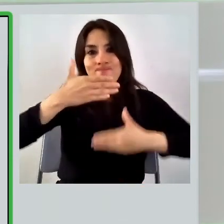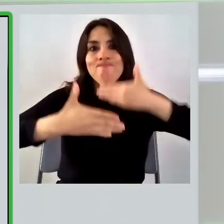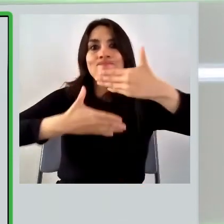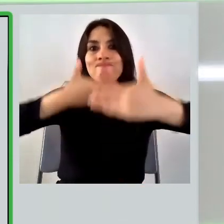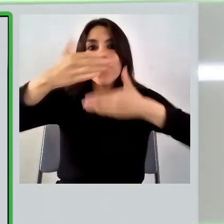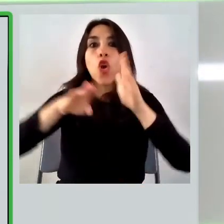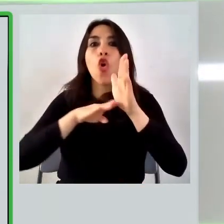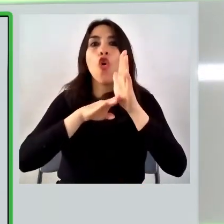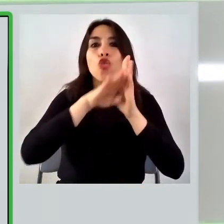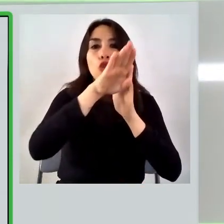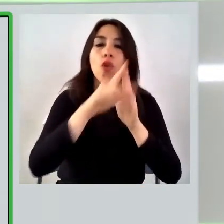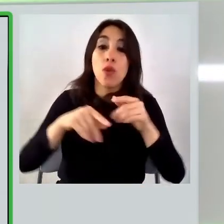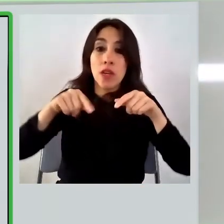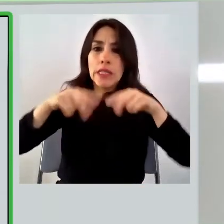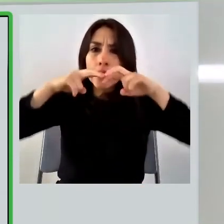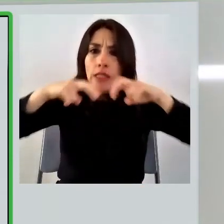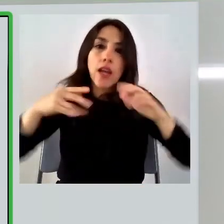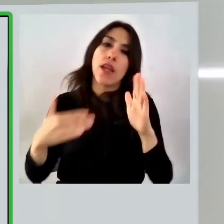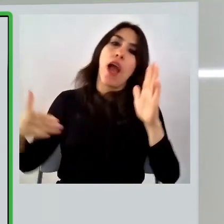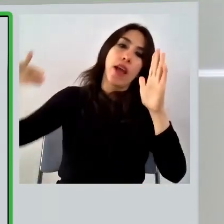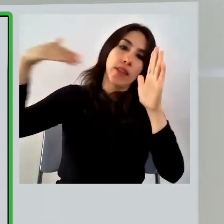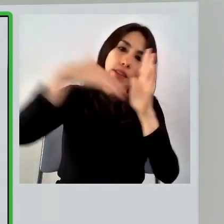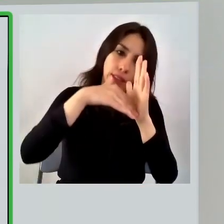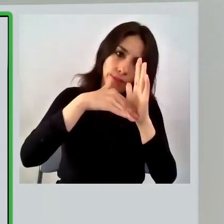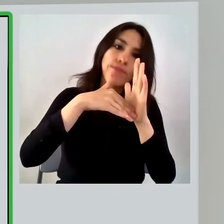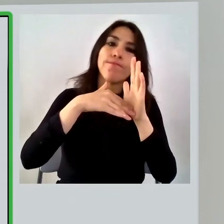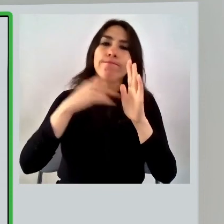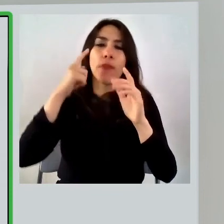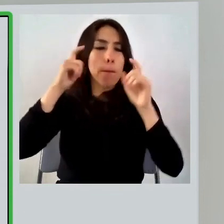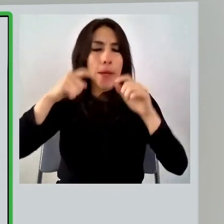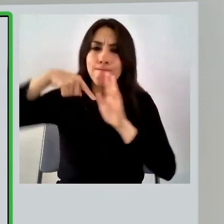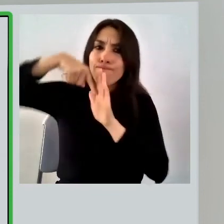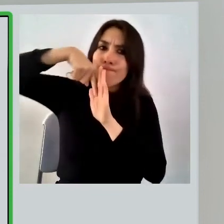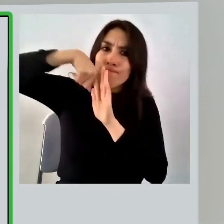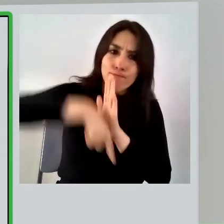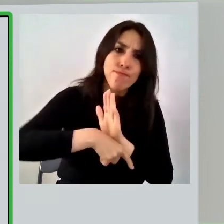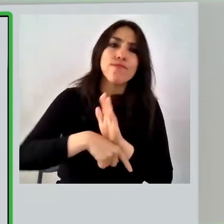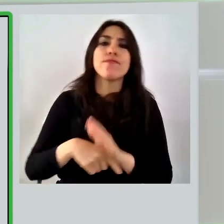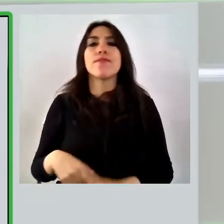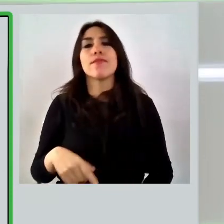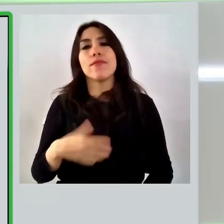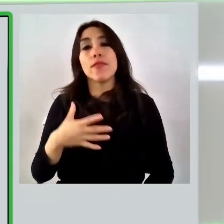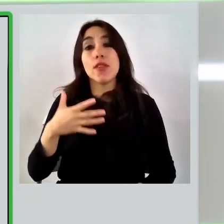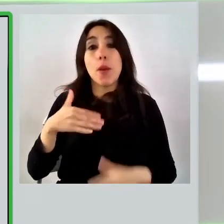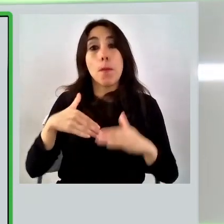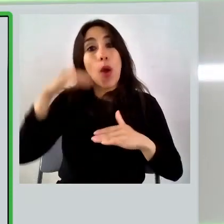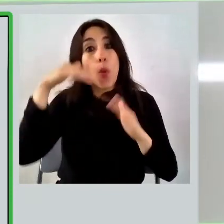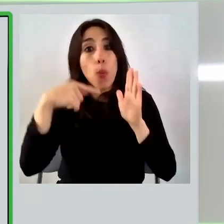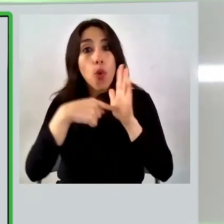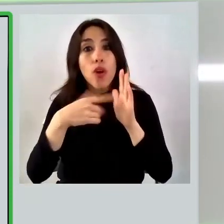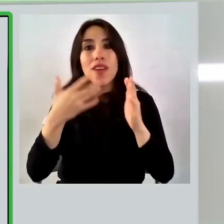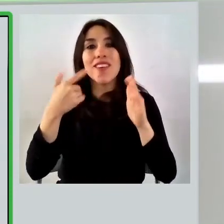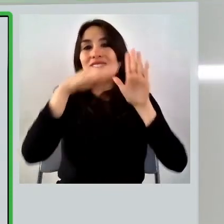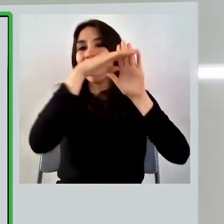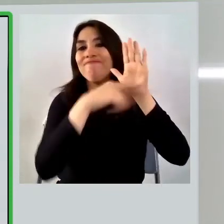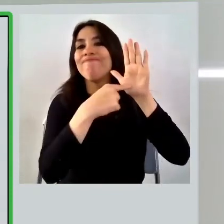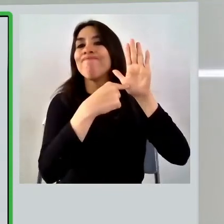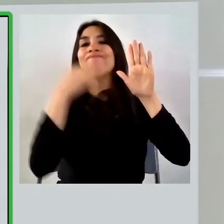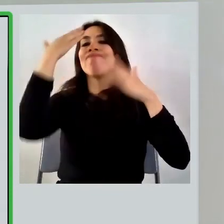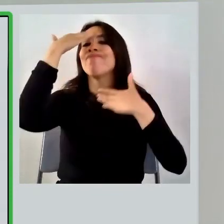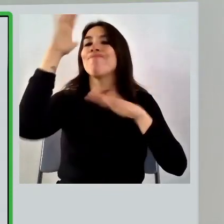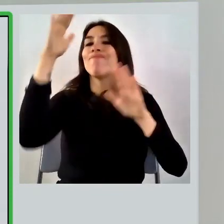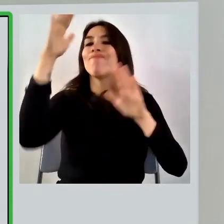financial, reputational risk, but also poor employee engagement. However,